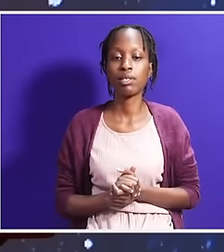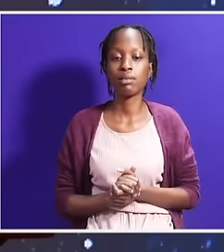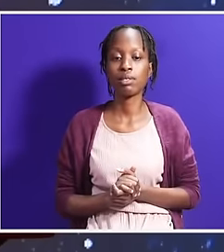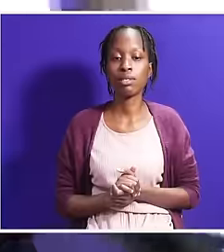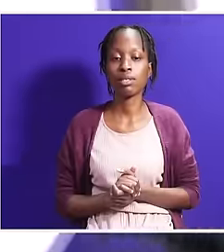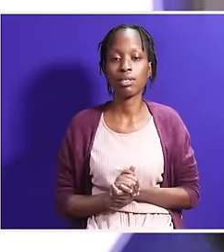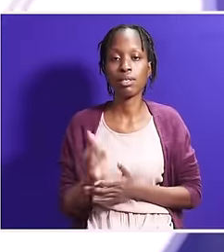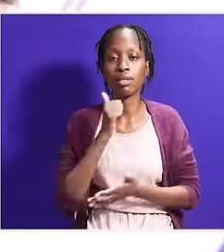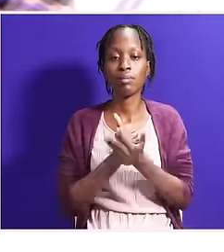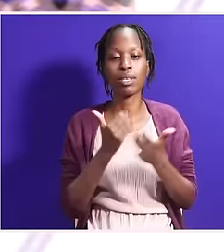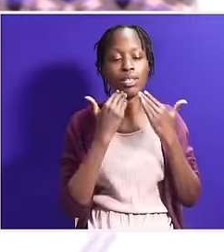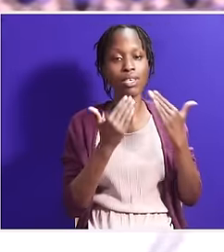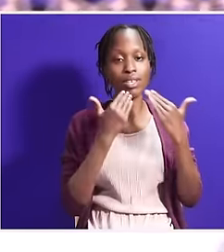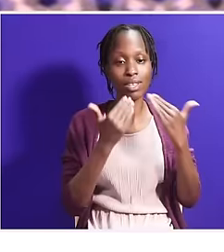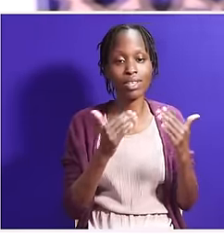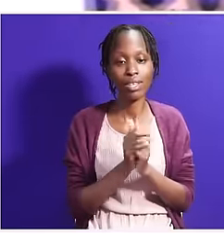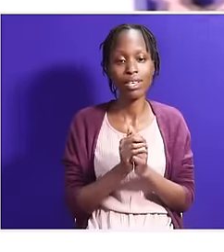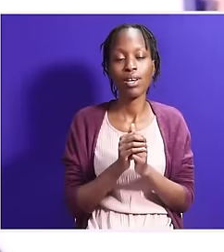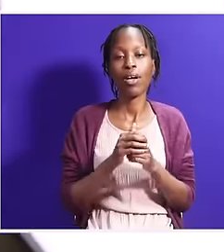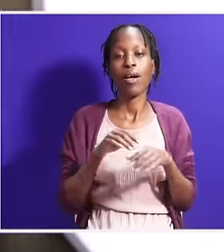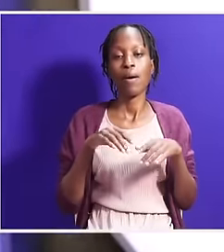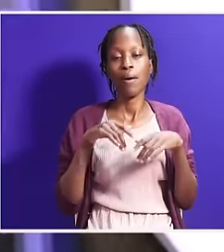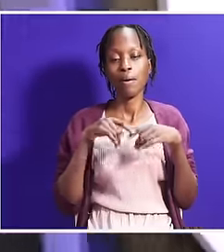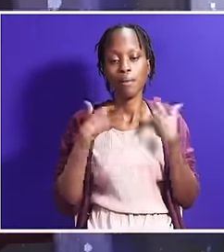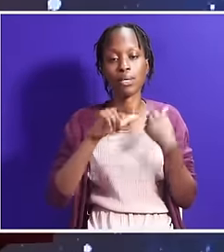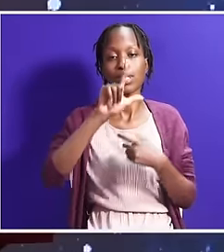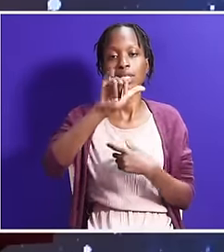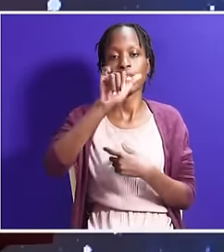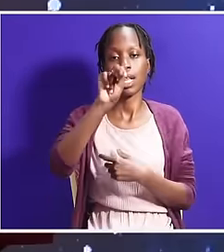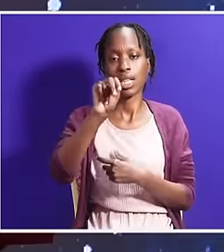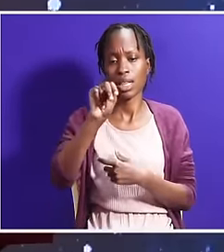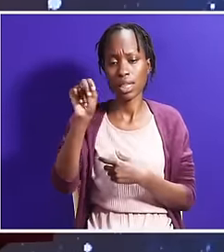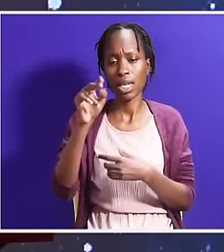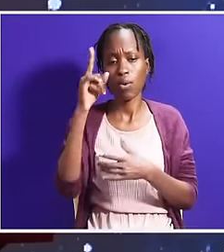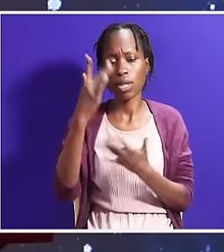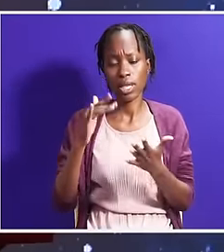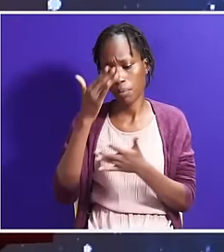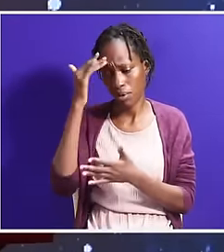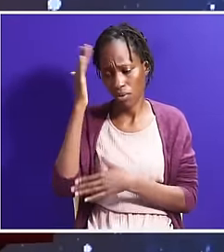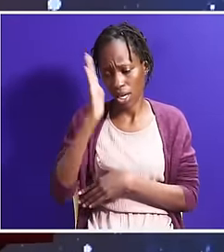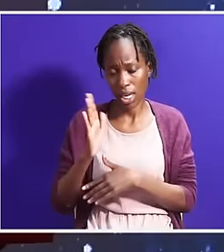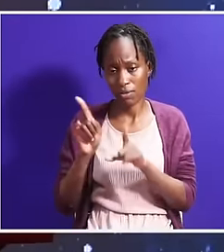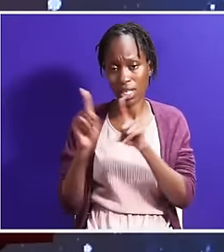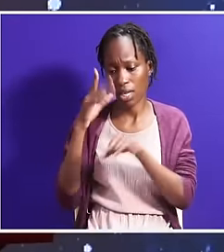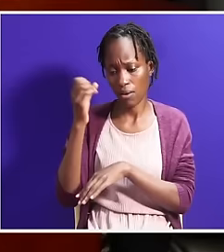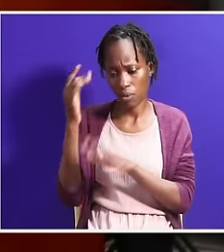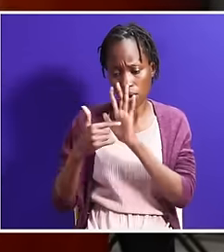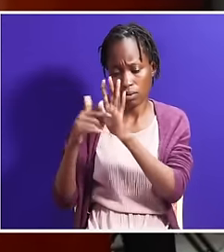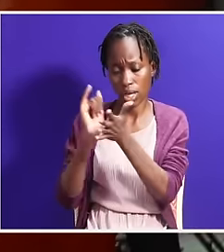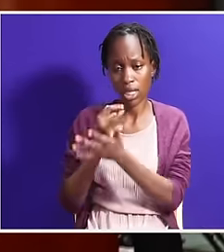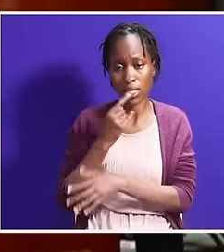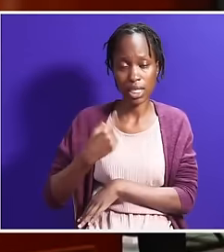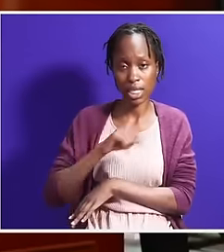Amen. Thank you so much, Reverend Lynn. You know, one of the things I will never forget, and it was a beautiful image that you gave to us, and of